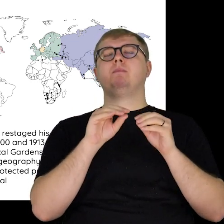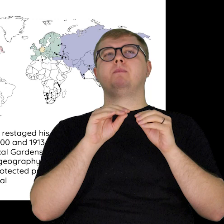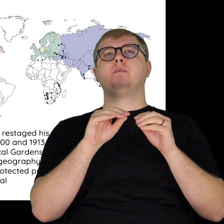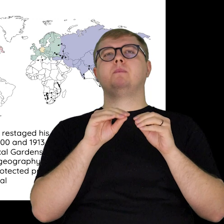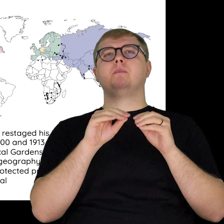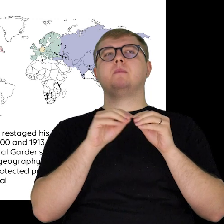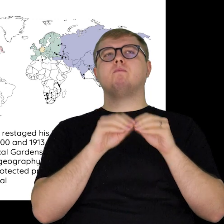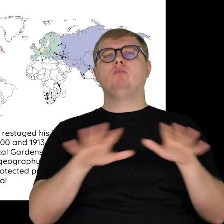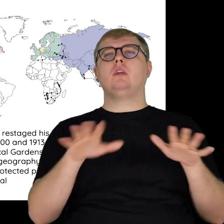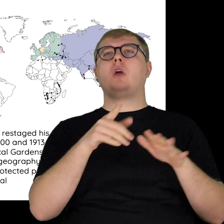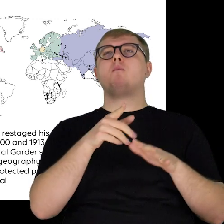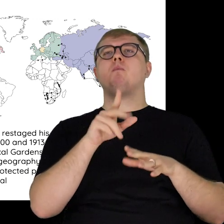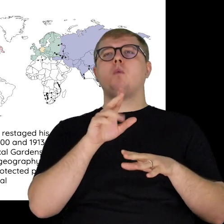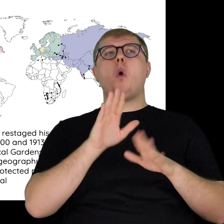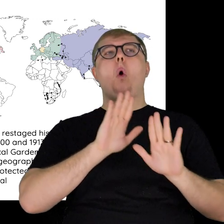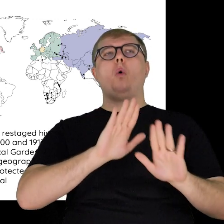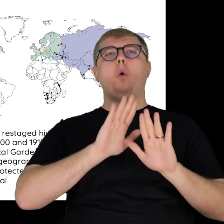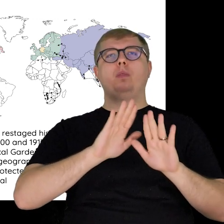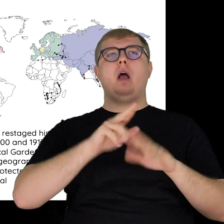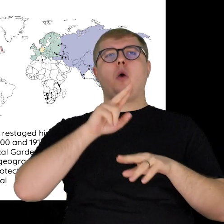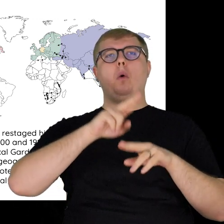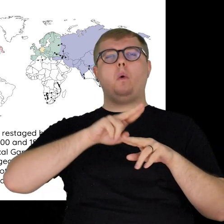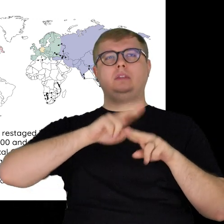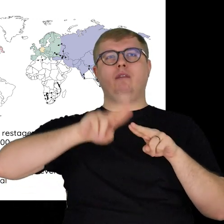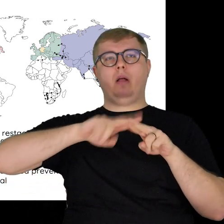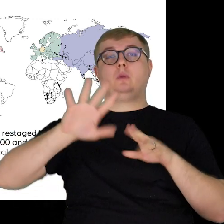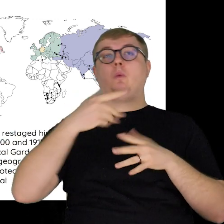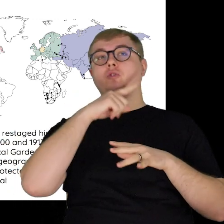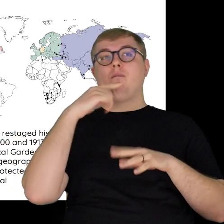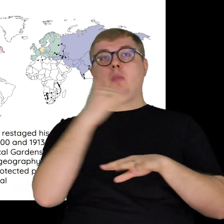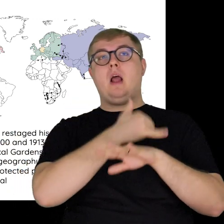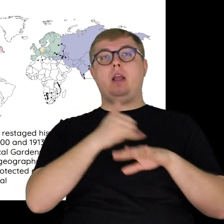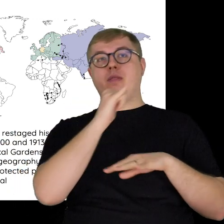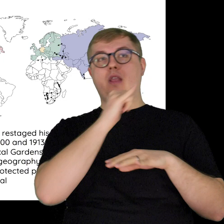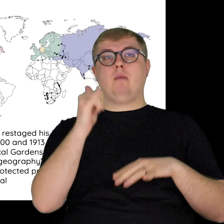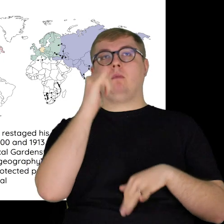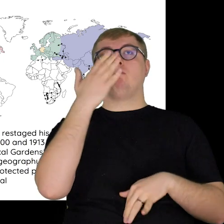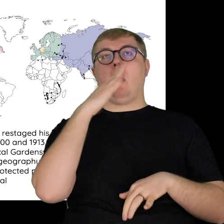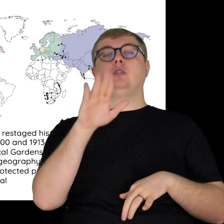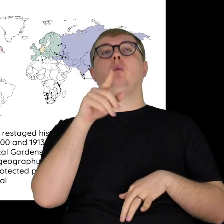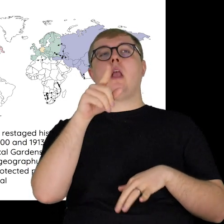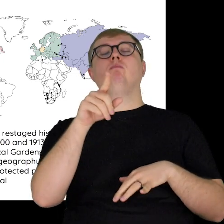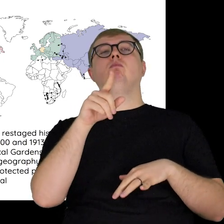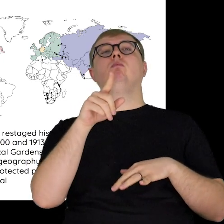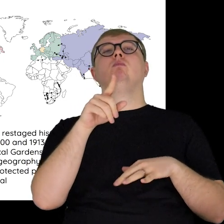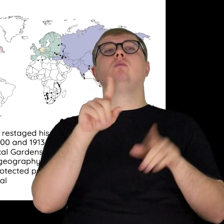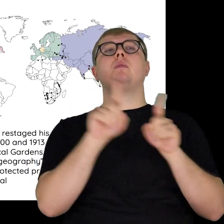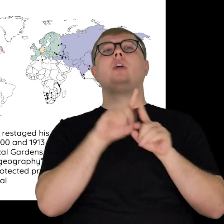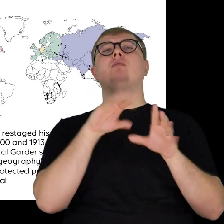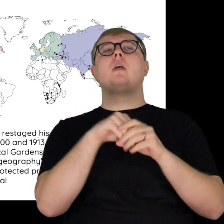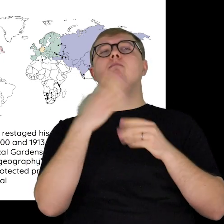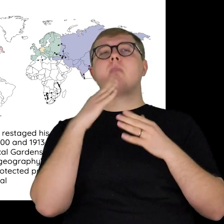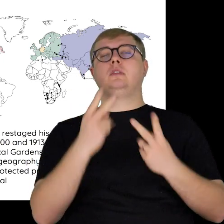this red line that marks it is showing the protected area of the plant geography, and this is significant for a number of reasons, including the history of